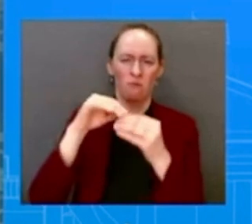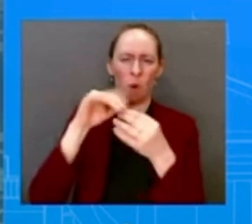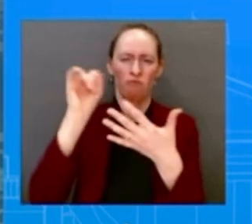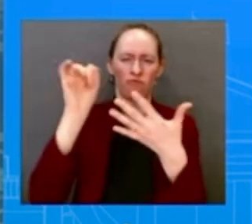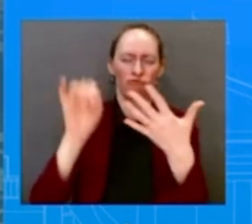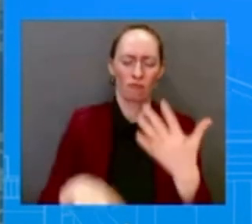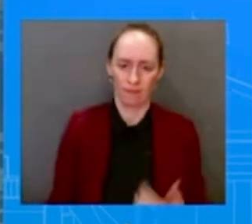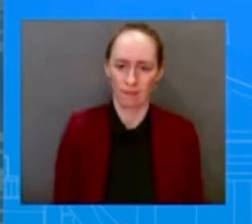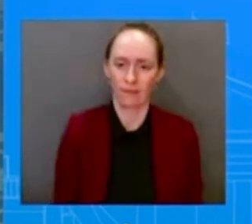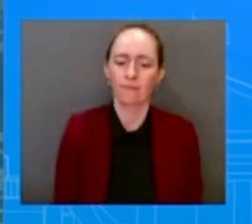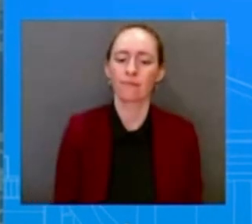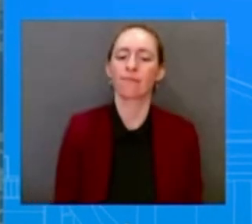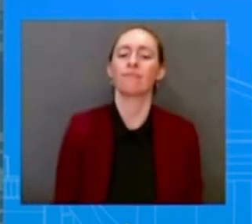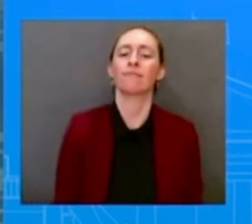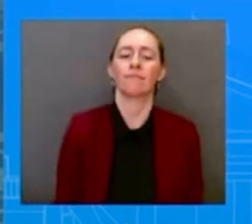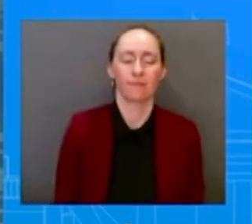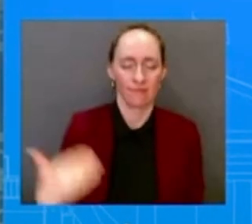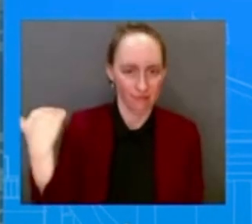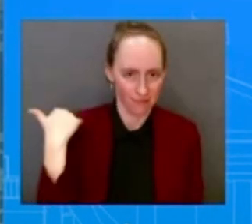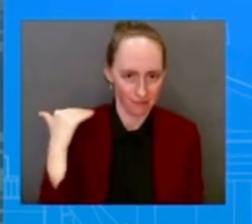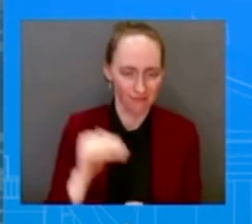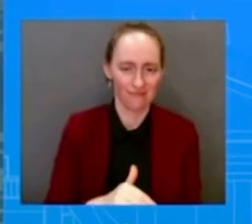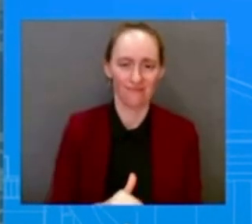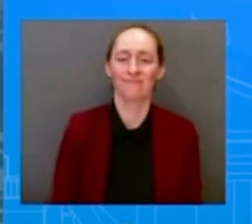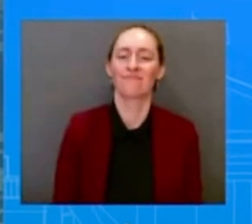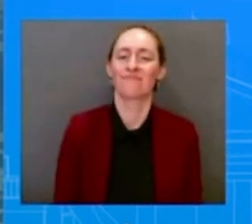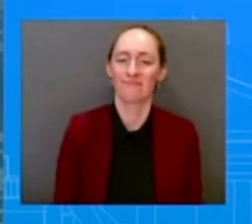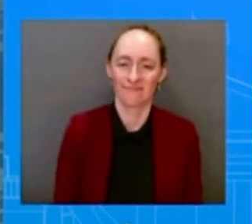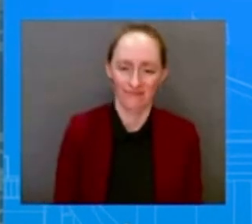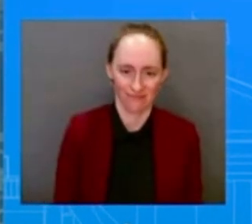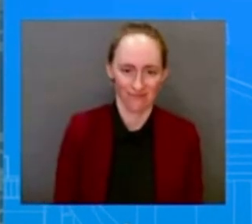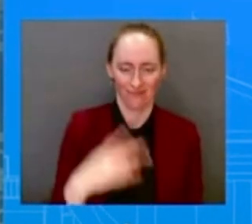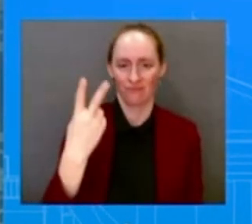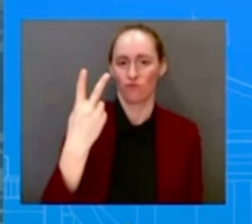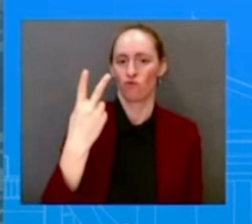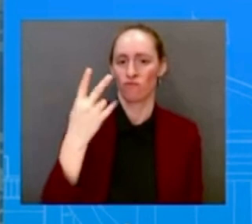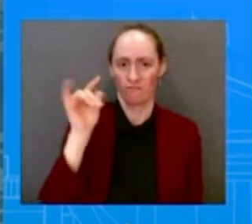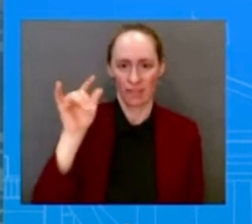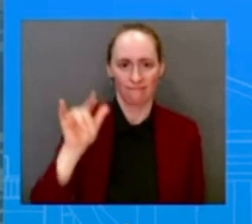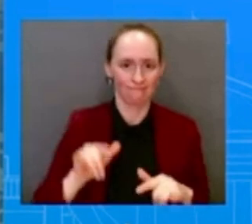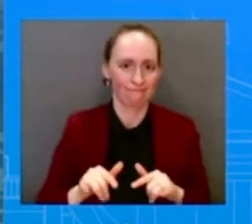surveilled it, tried to glean as much information as we could about what it was, so we had a sense.